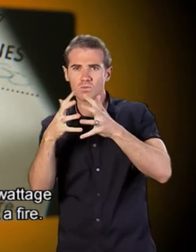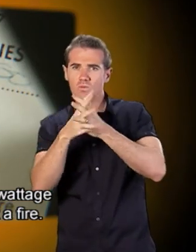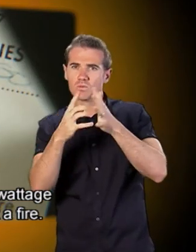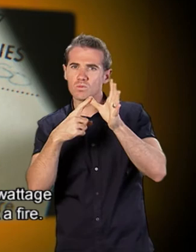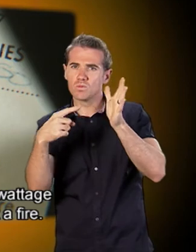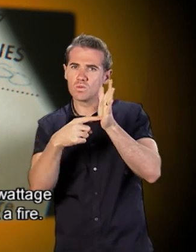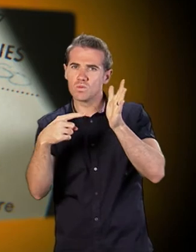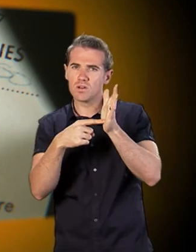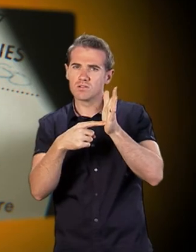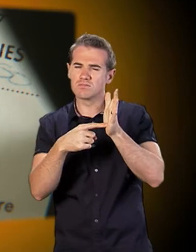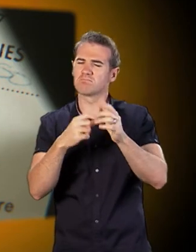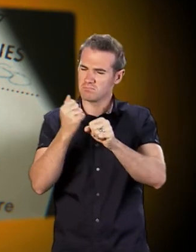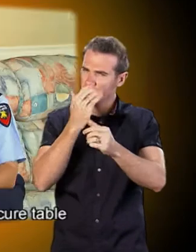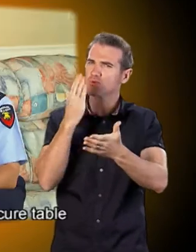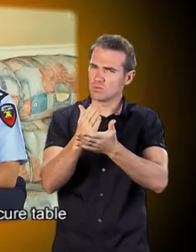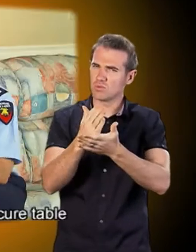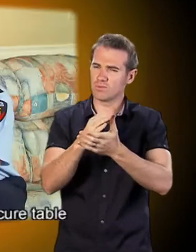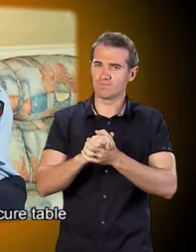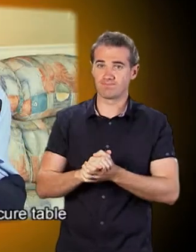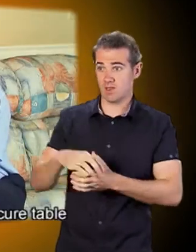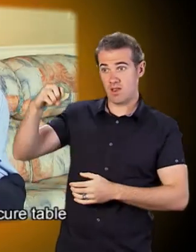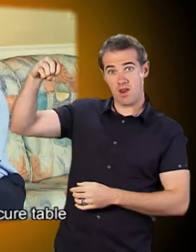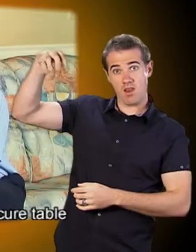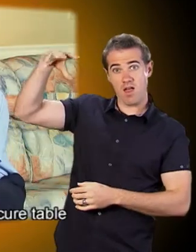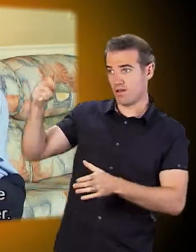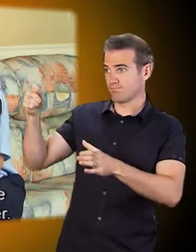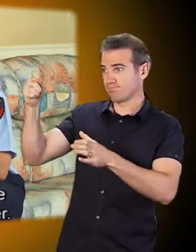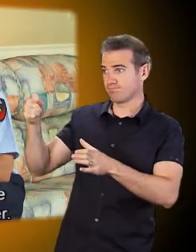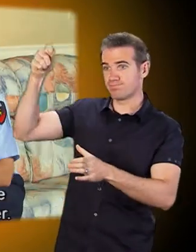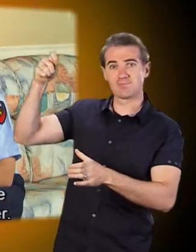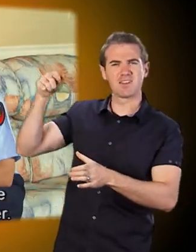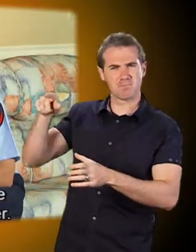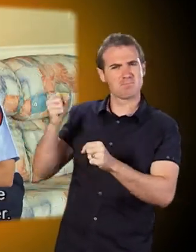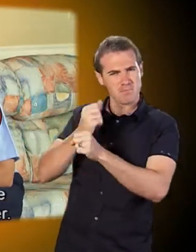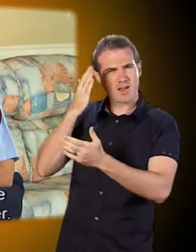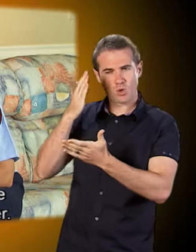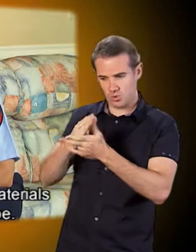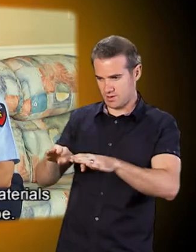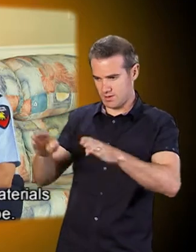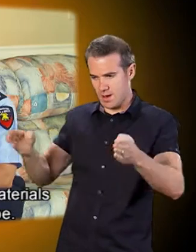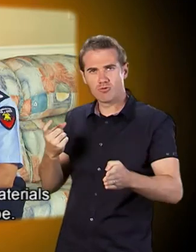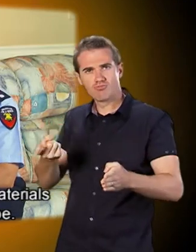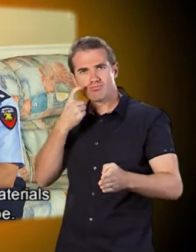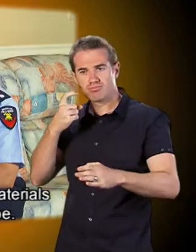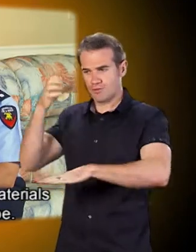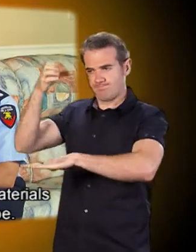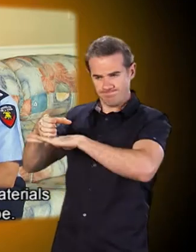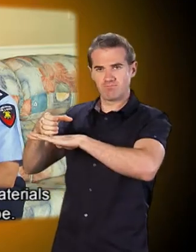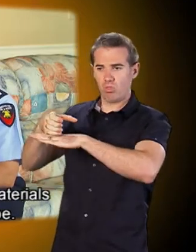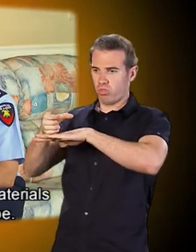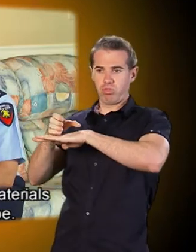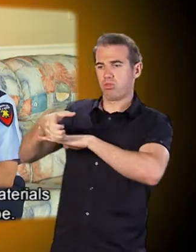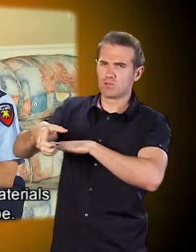overheat and start a fire. Lamps should be on a secure table to limit the chance of them falling over and keep flammable